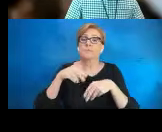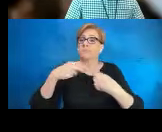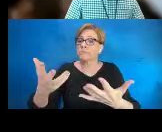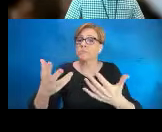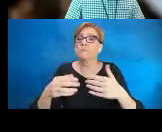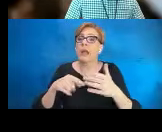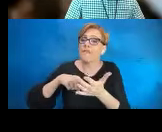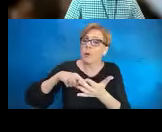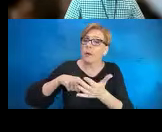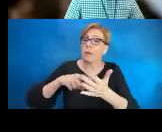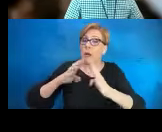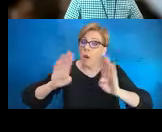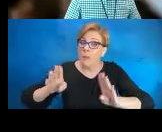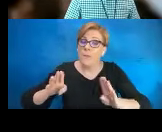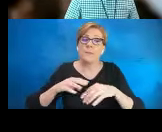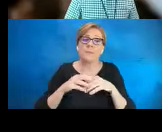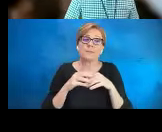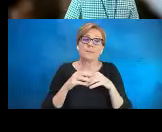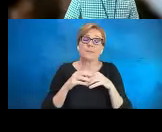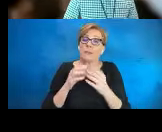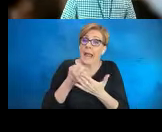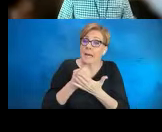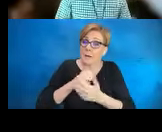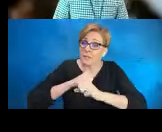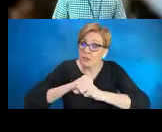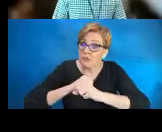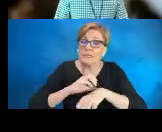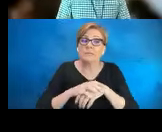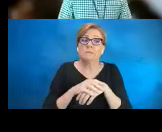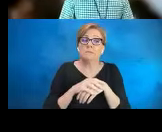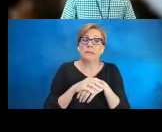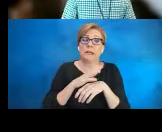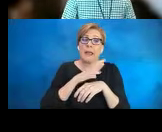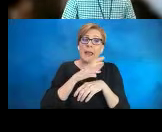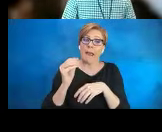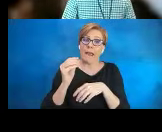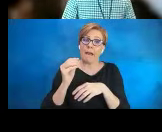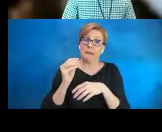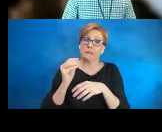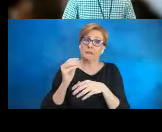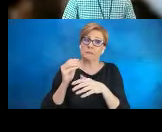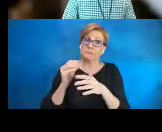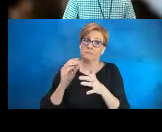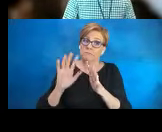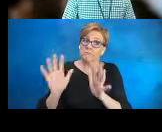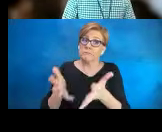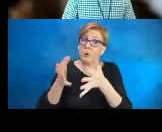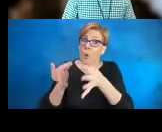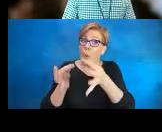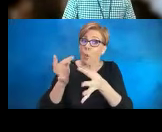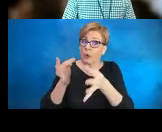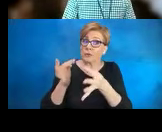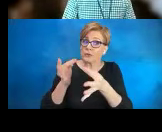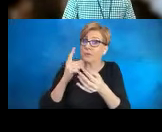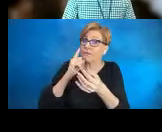security, and the courts for older adults with limited resources. Since 1972, we've focused